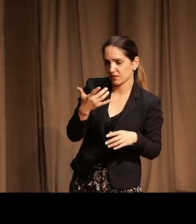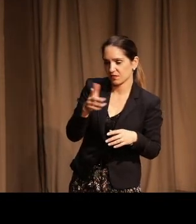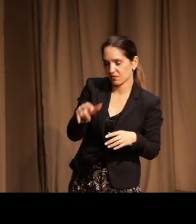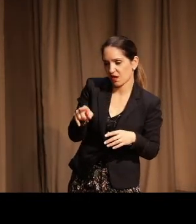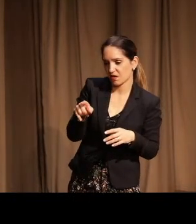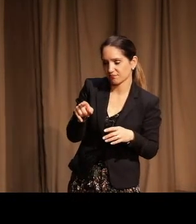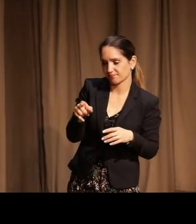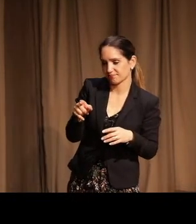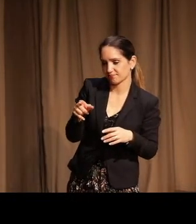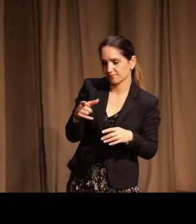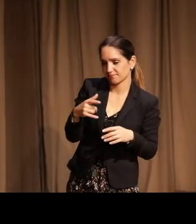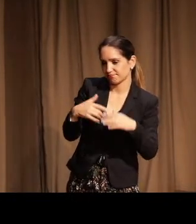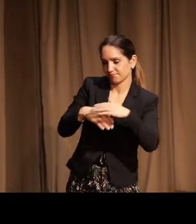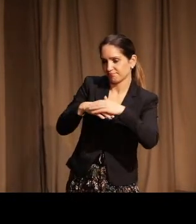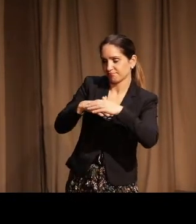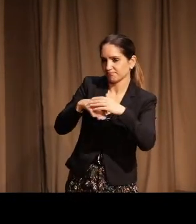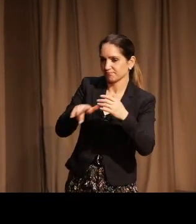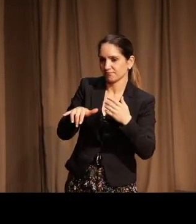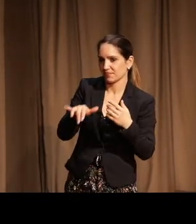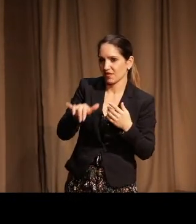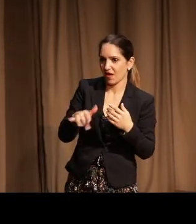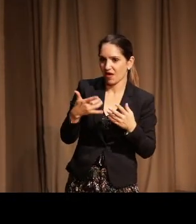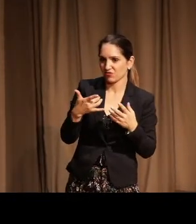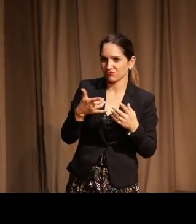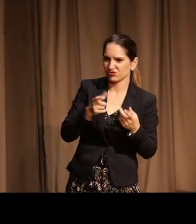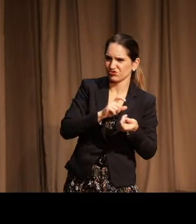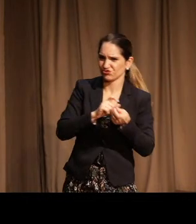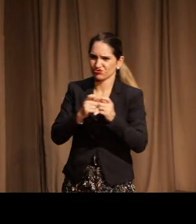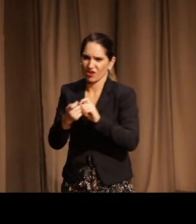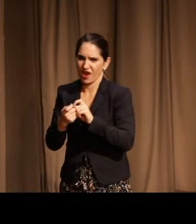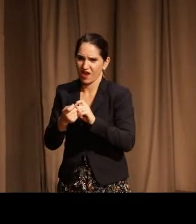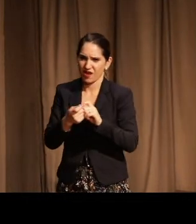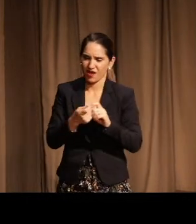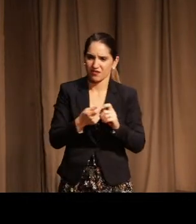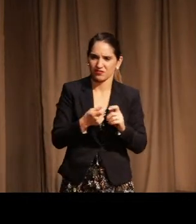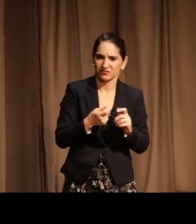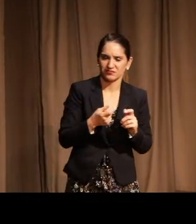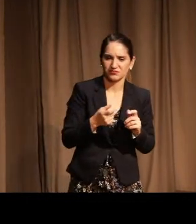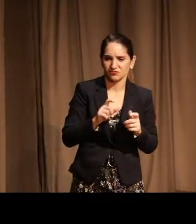like the change and the revolution was